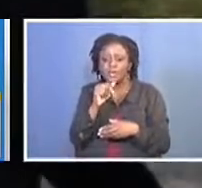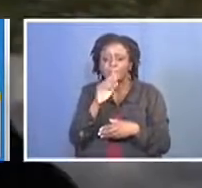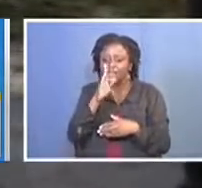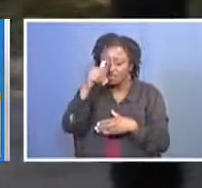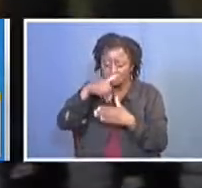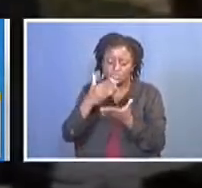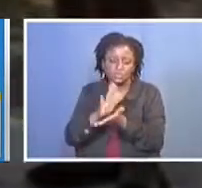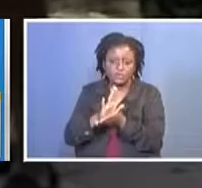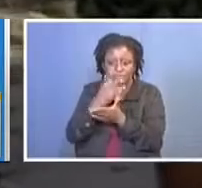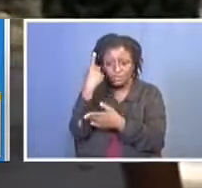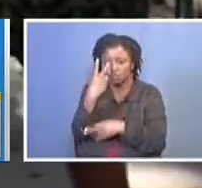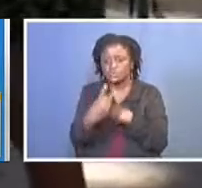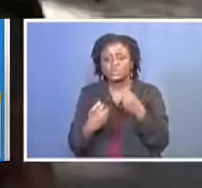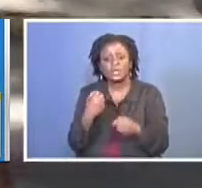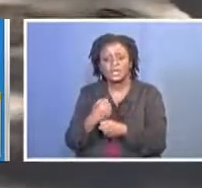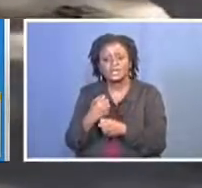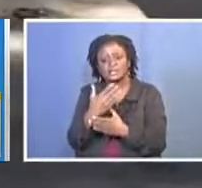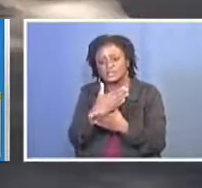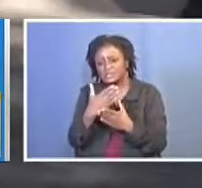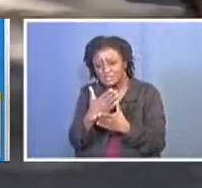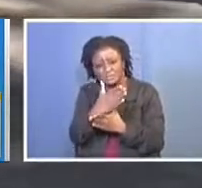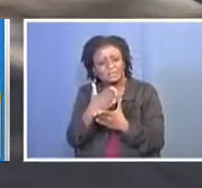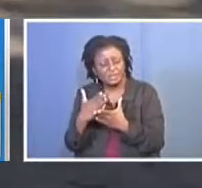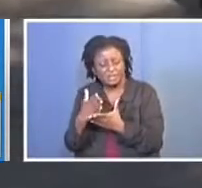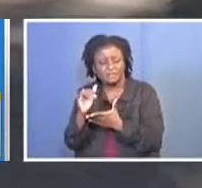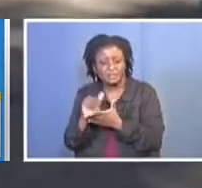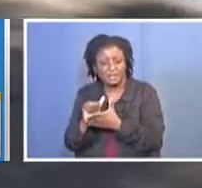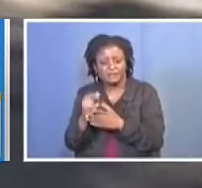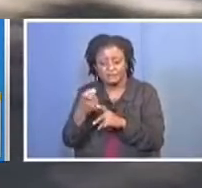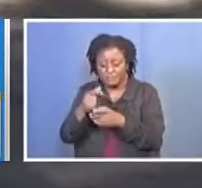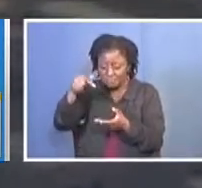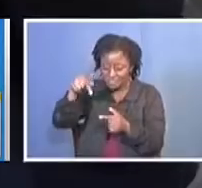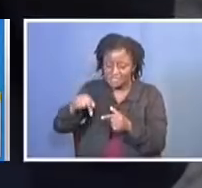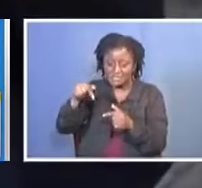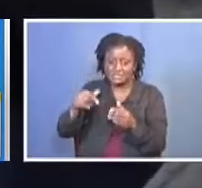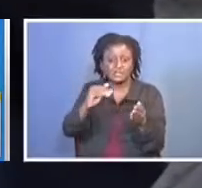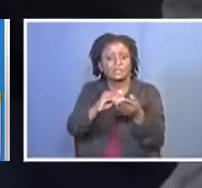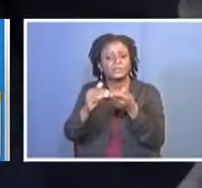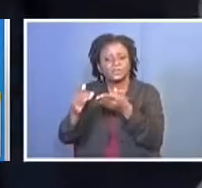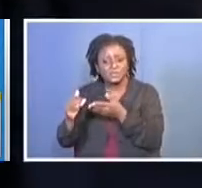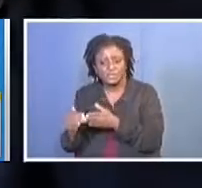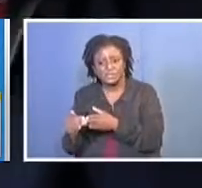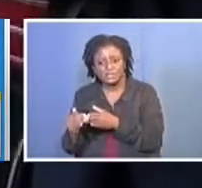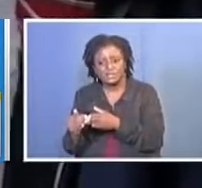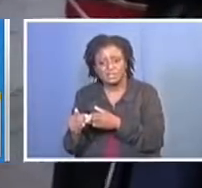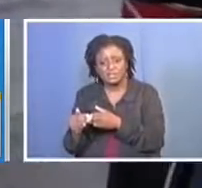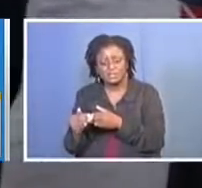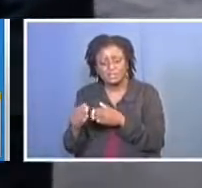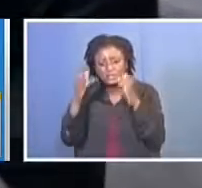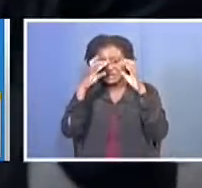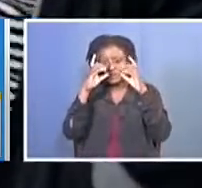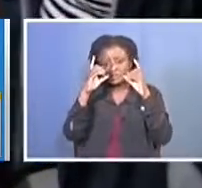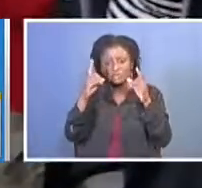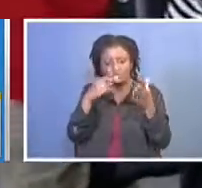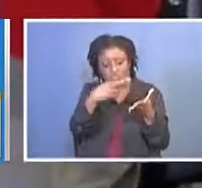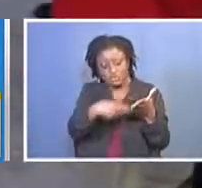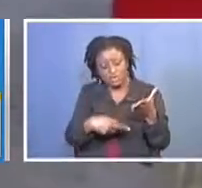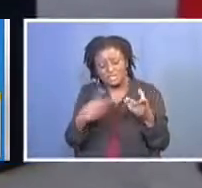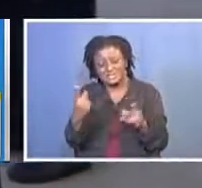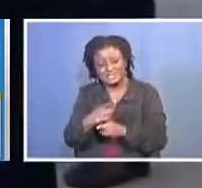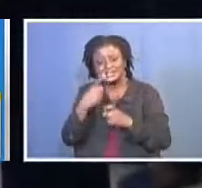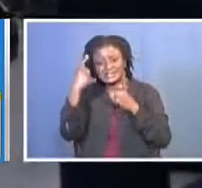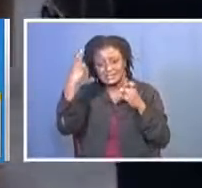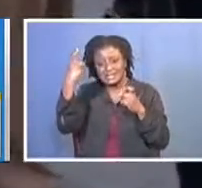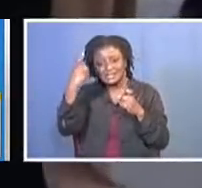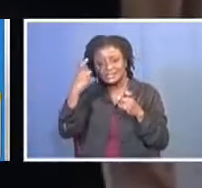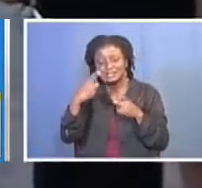2 years, and some portion of that is from this community. Education officials are recording some success since the